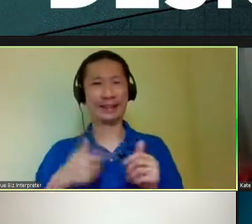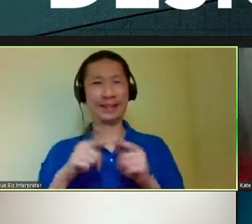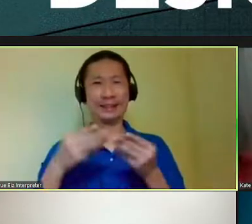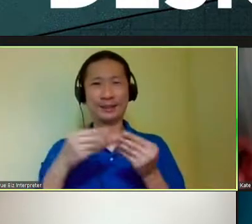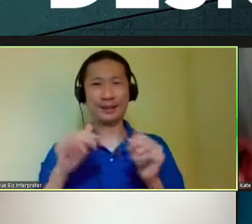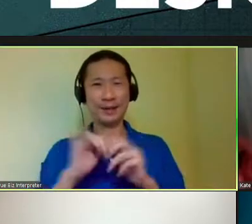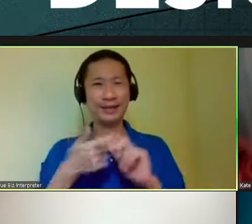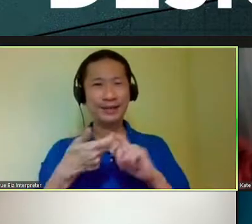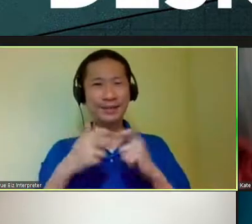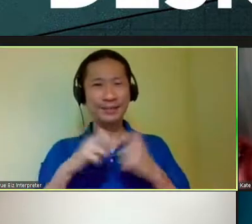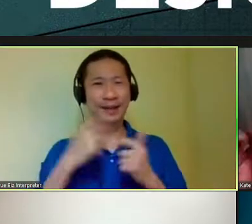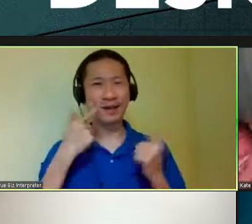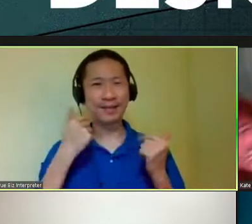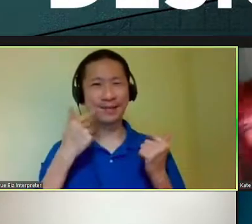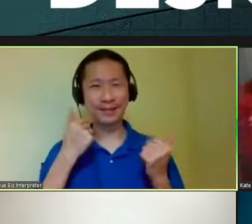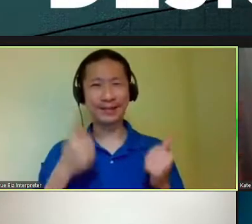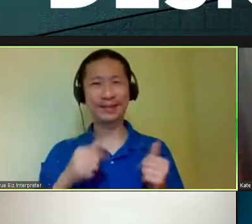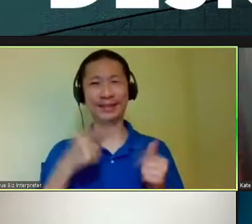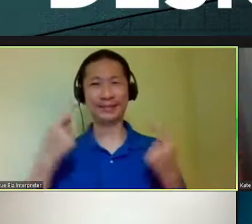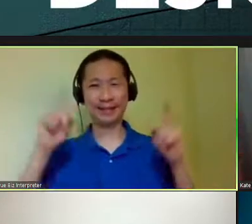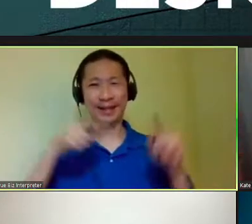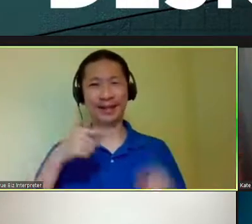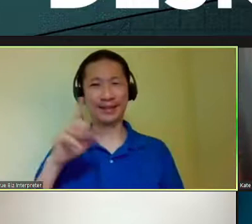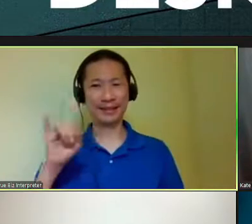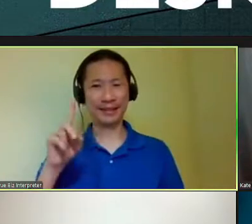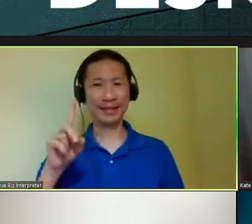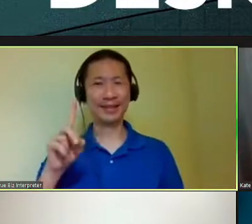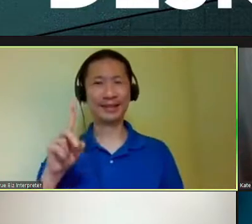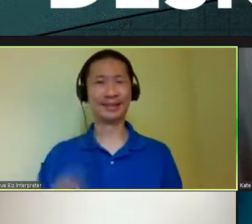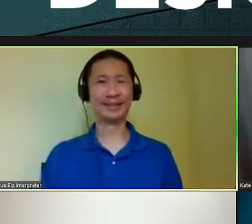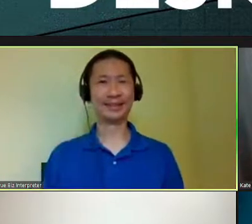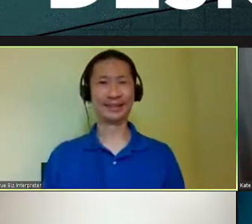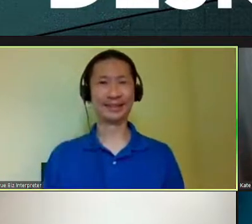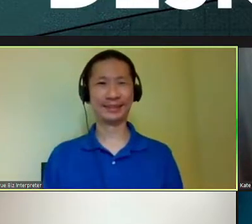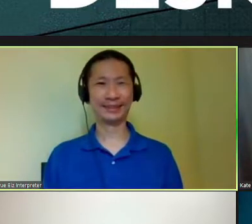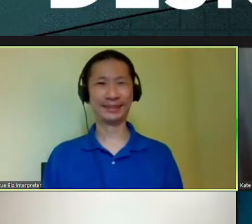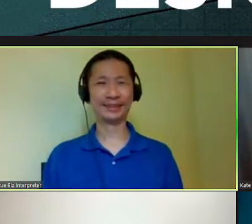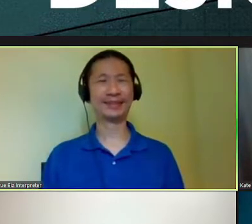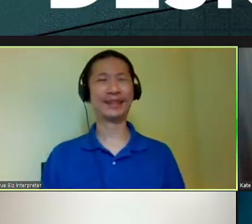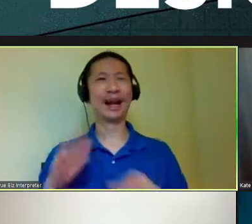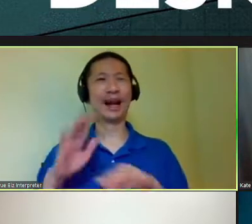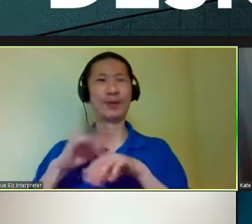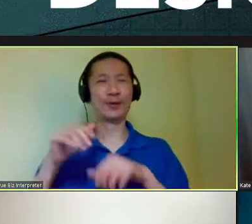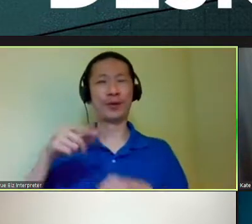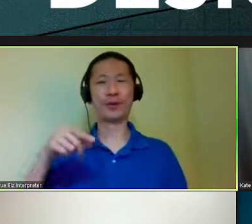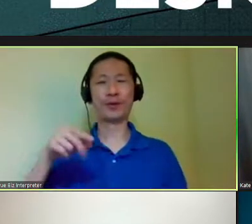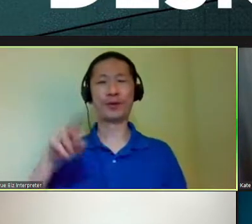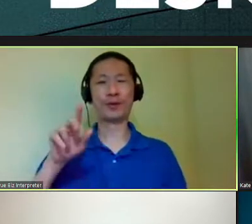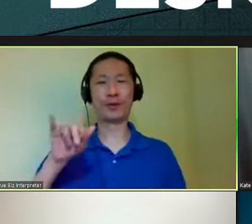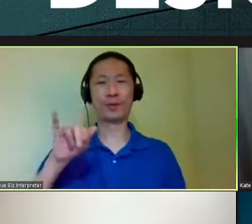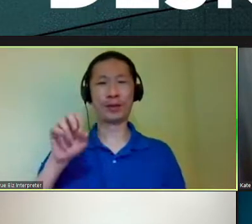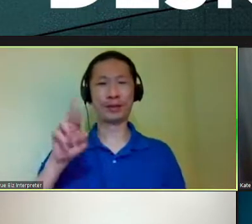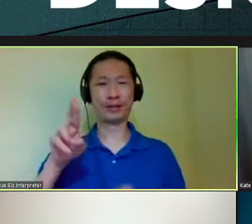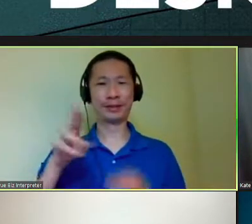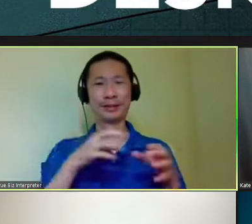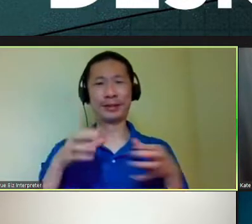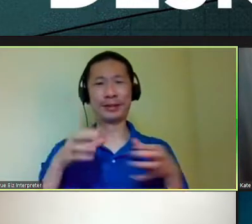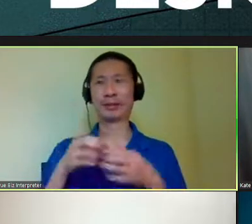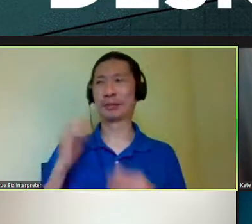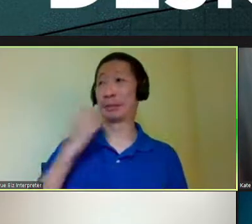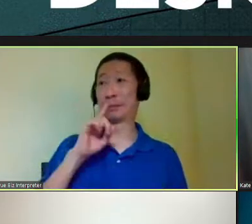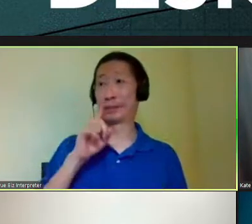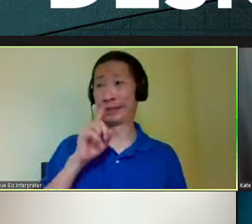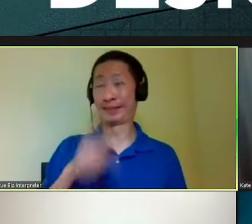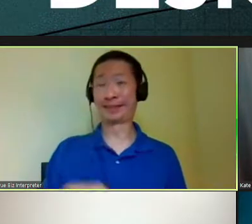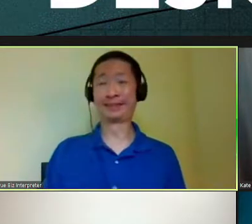problem? You did it. I'm gonna call the Pulitzer Committee. Oh God,